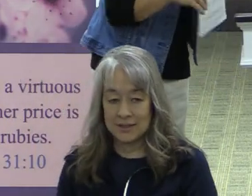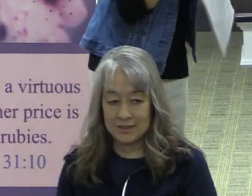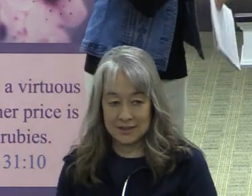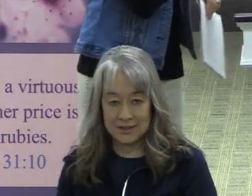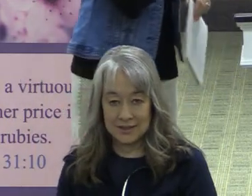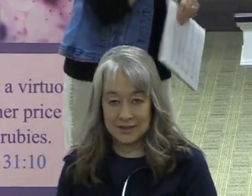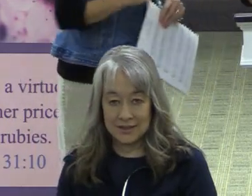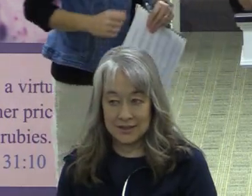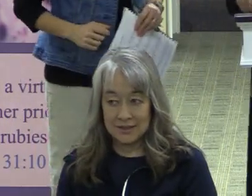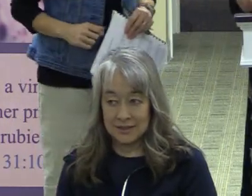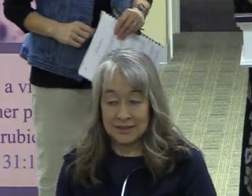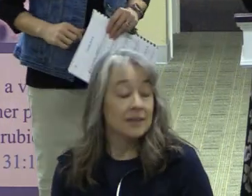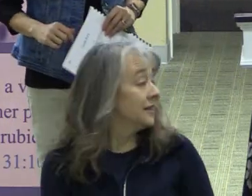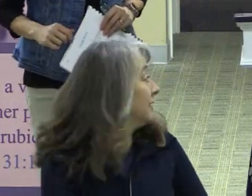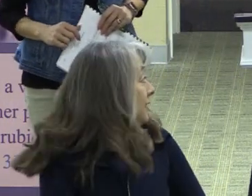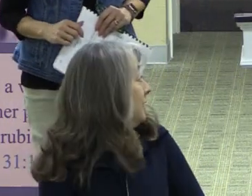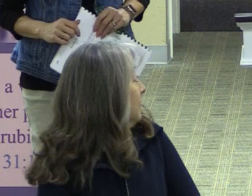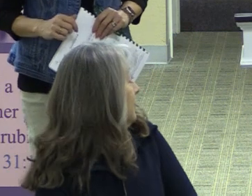be able to clip it on.